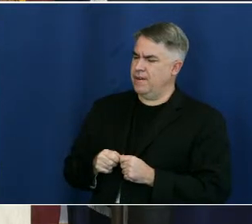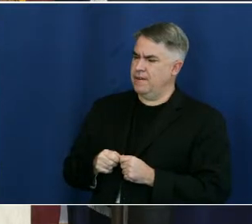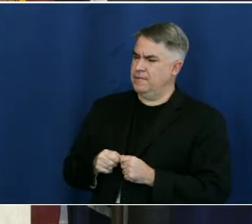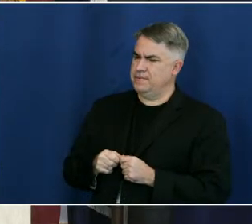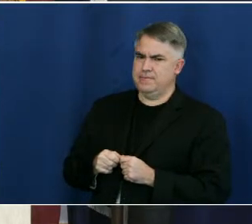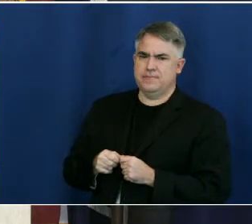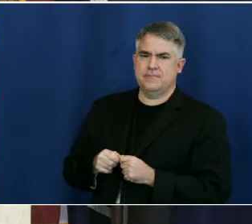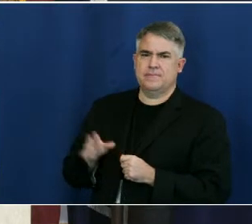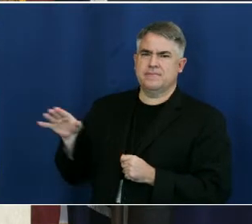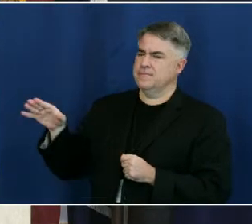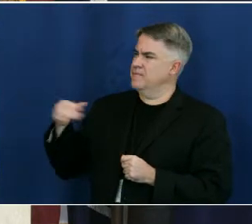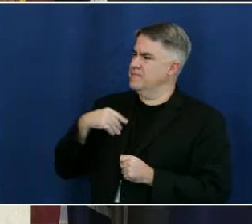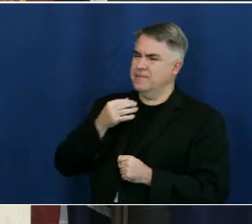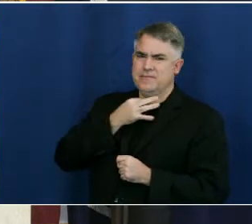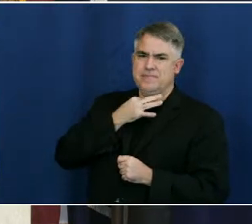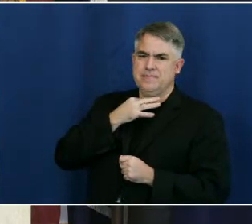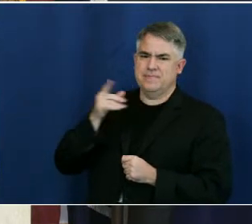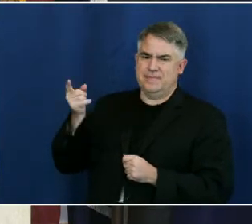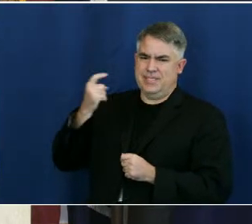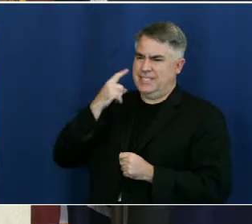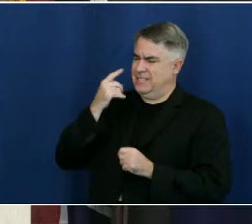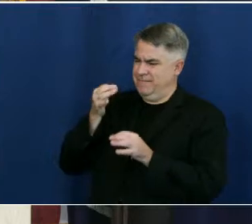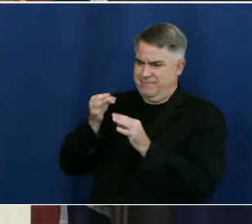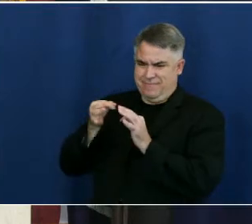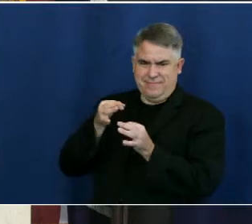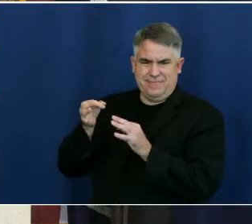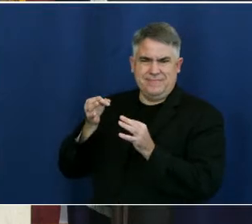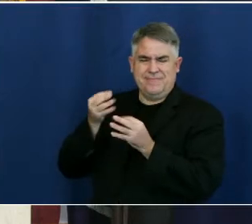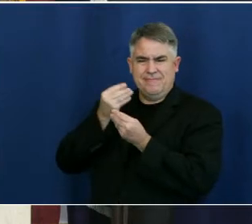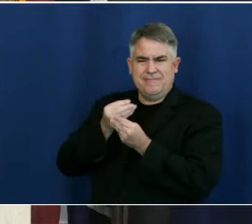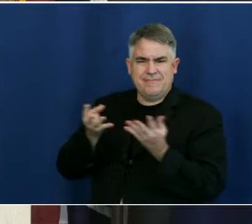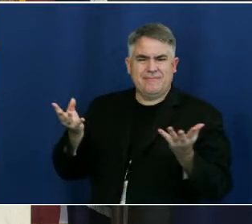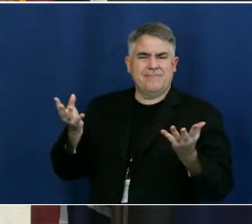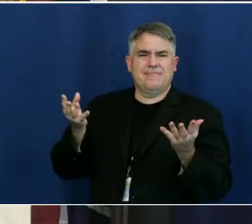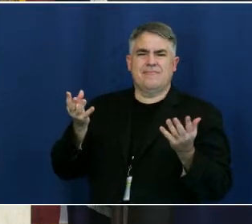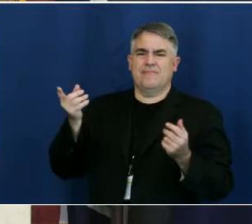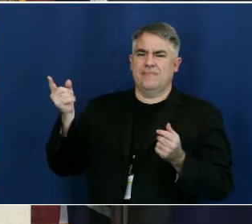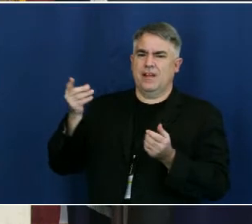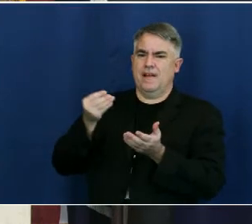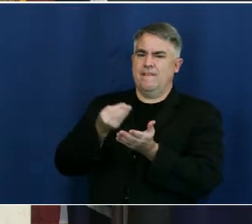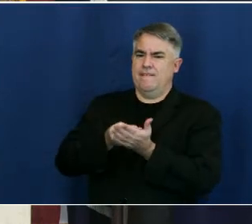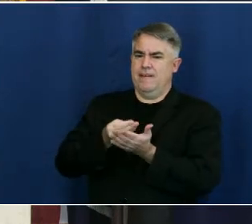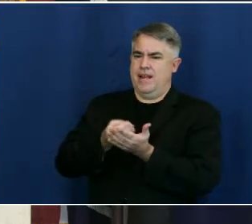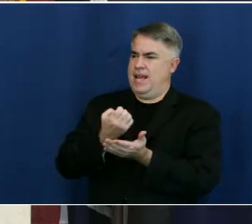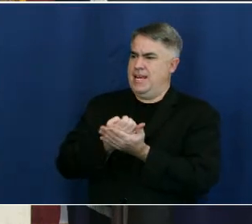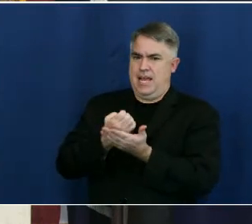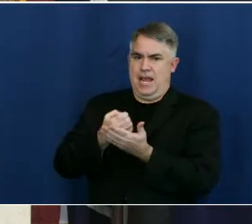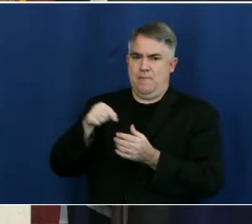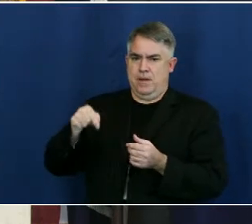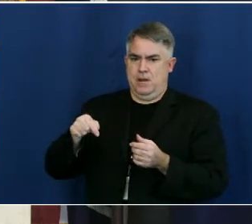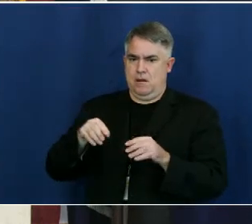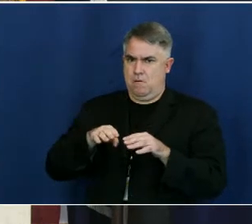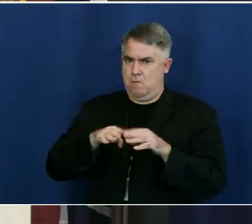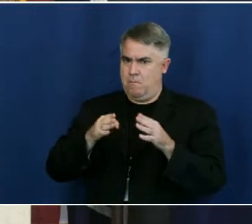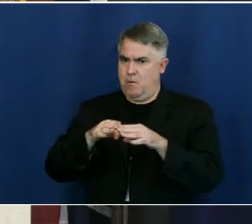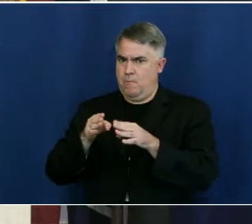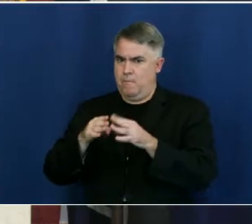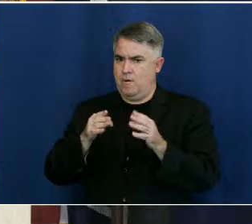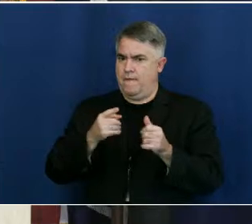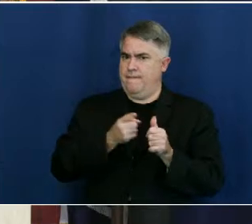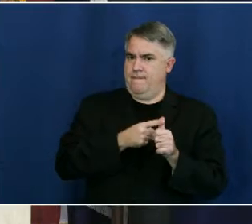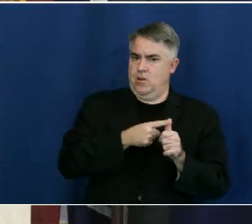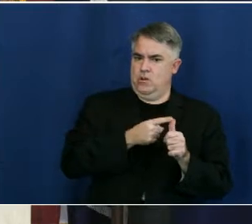on several occasions that in order to get the San Diego economy to reopen, it would first require the opening of